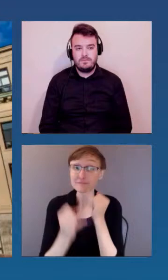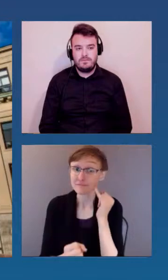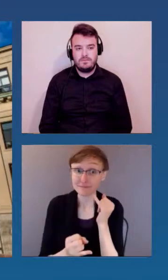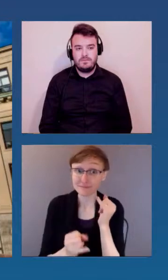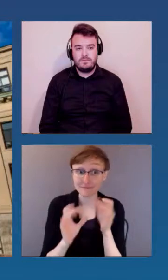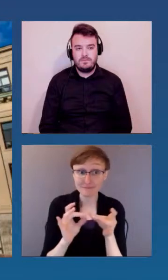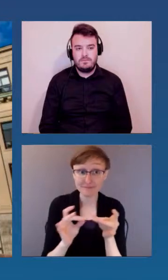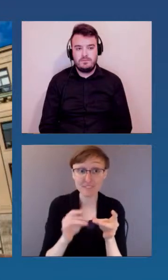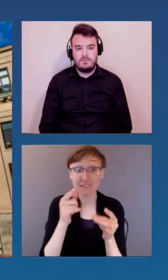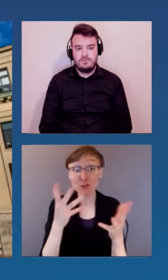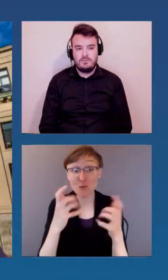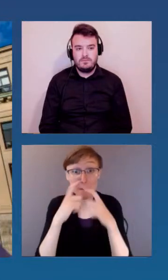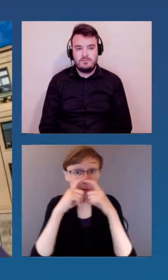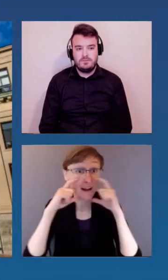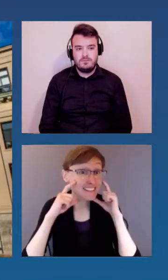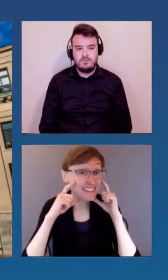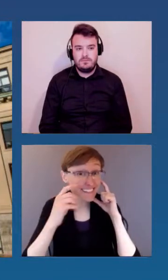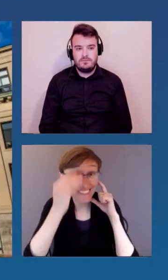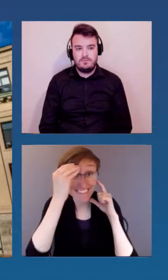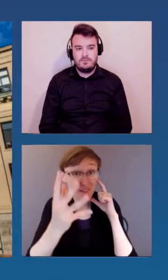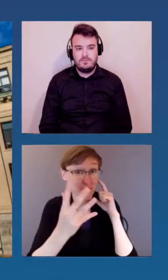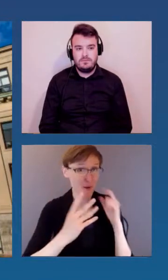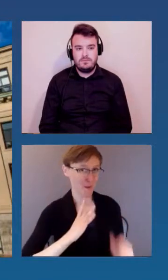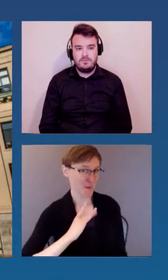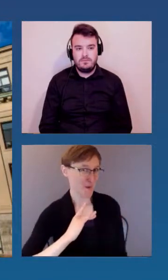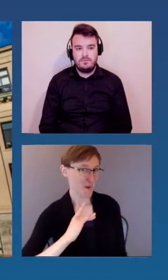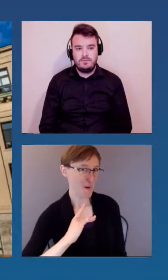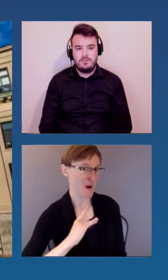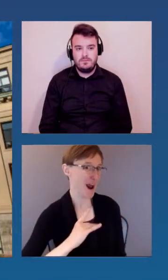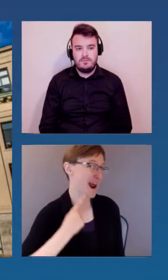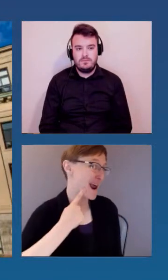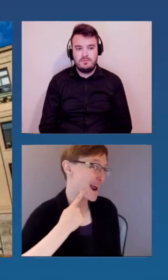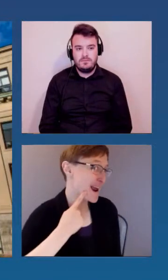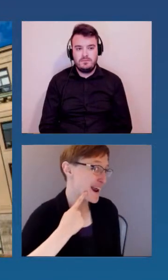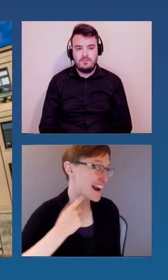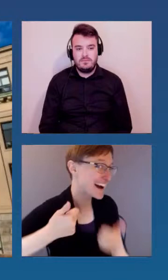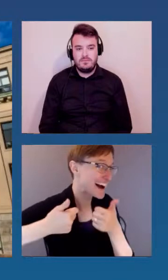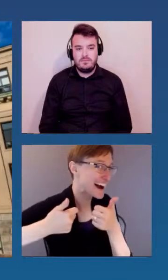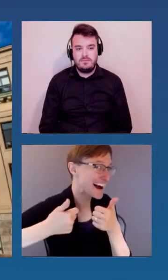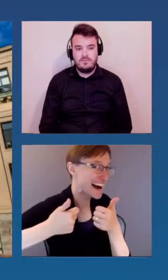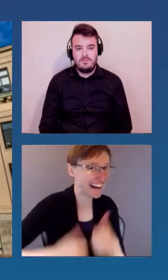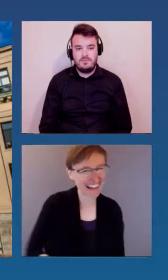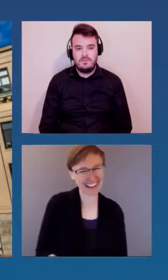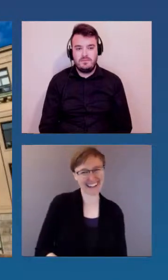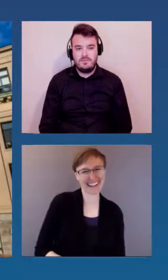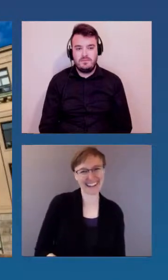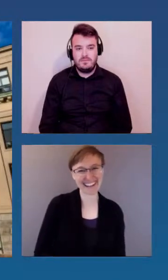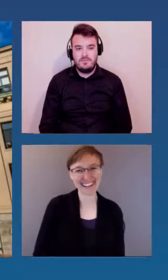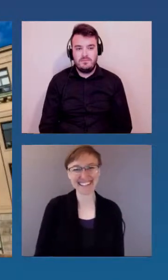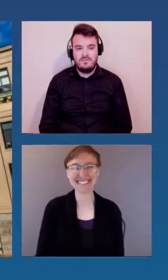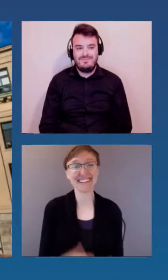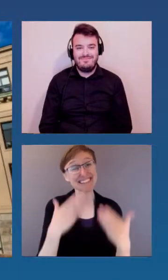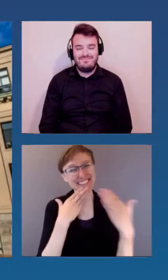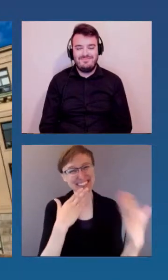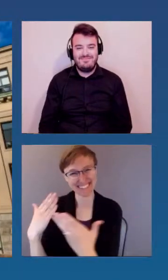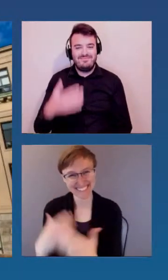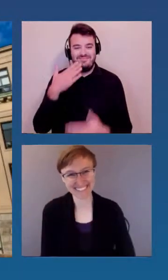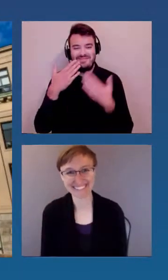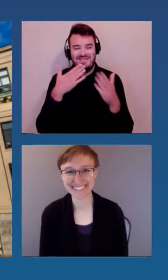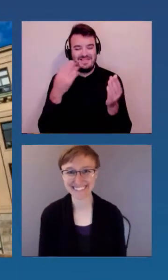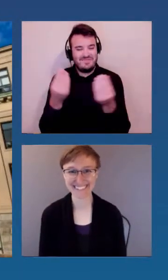about our students, and we want to remind them all that they will never be alone,